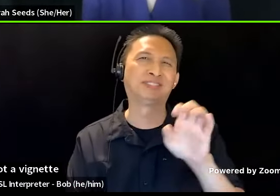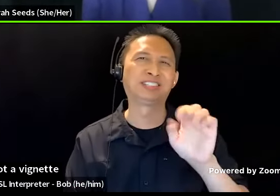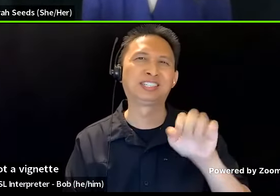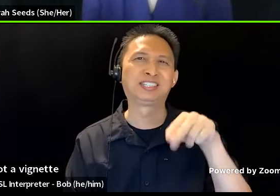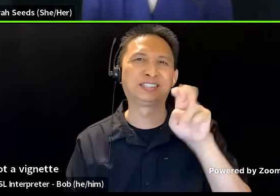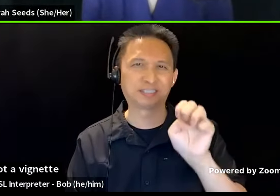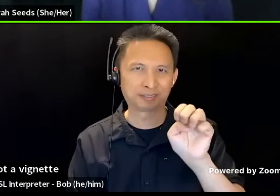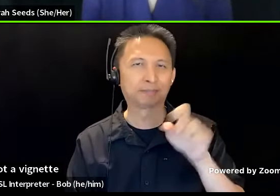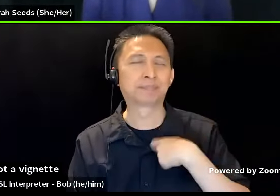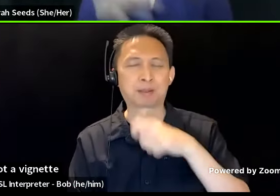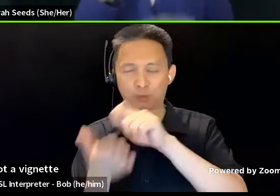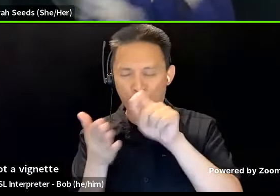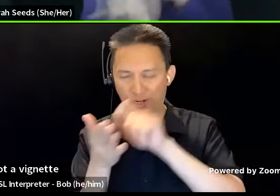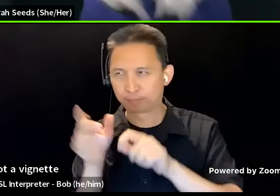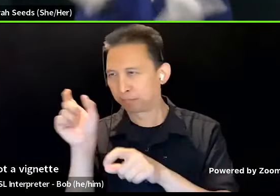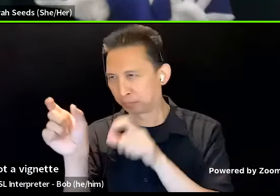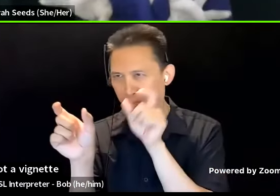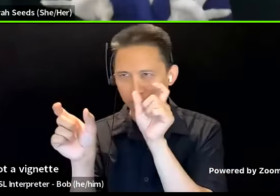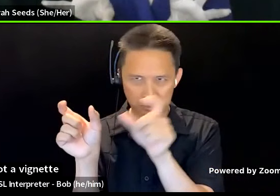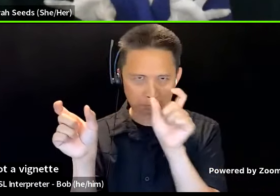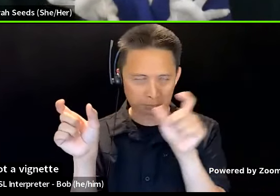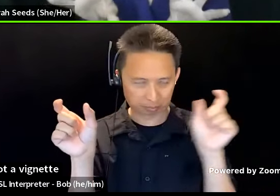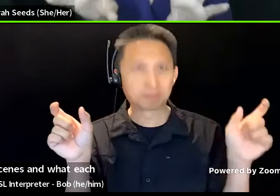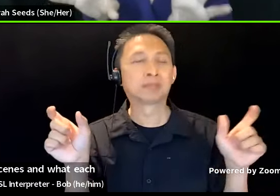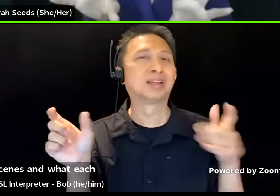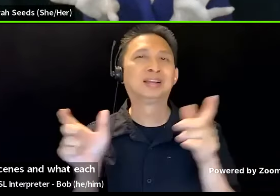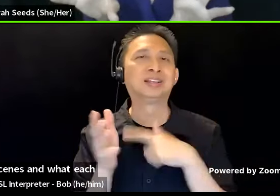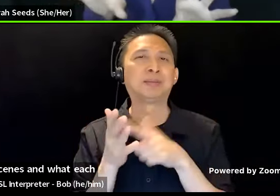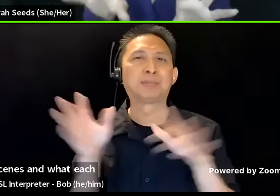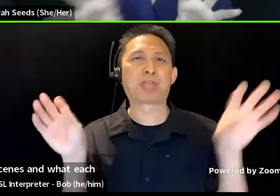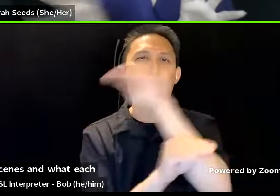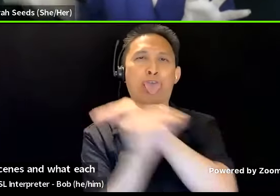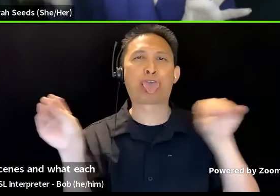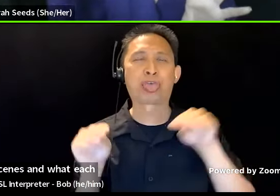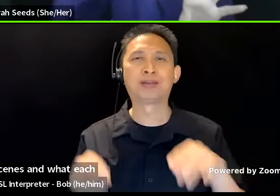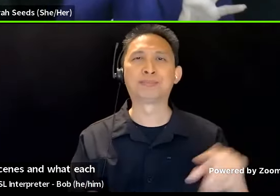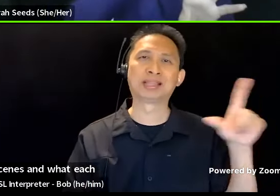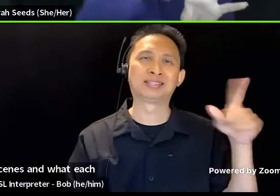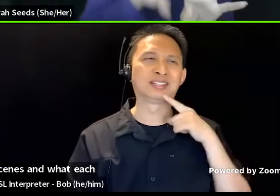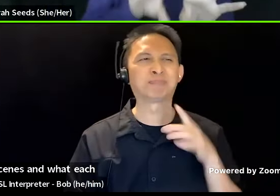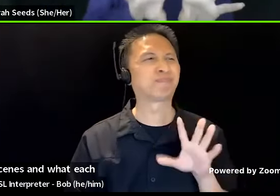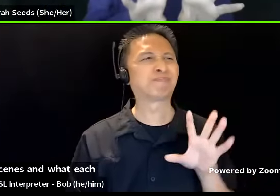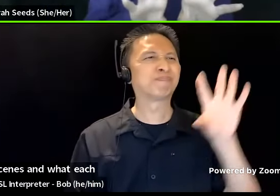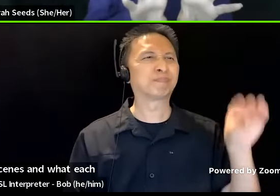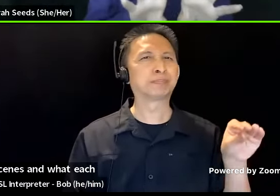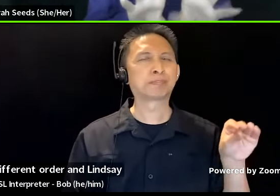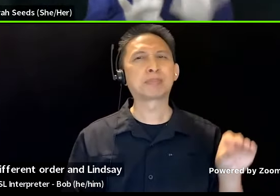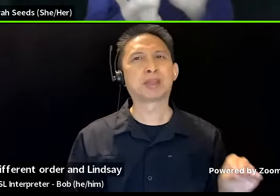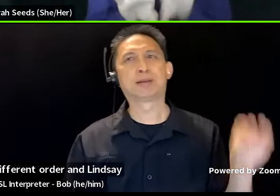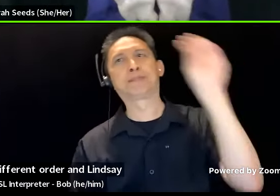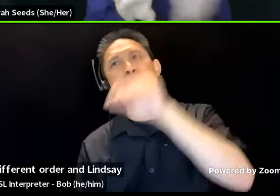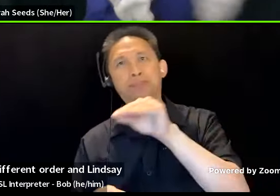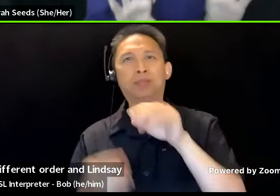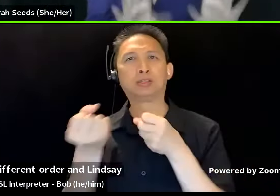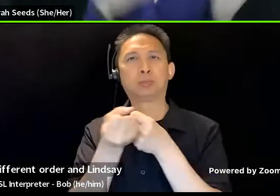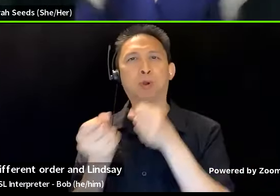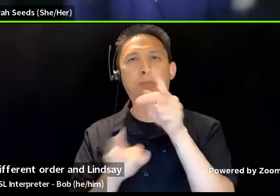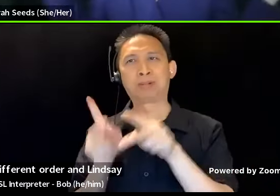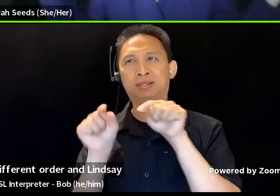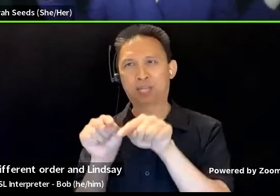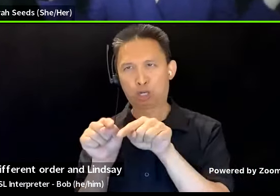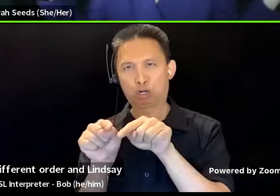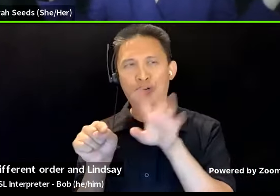be. They were in a totally different order. And Lindsay was like, I think it's stronger if we have the support group come in this point where I was like this. And I was